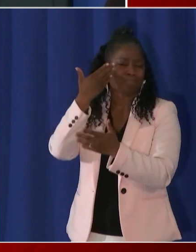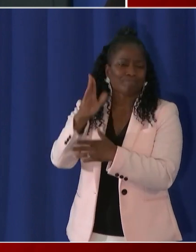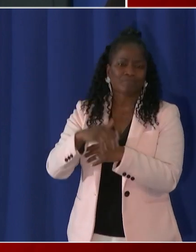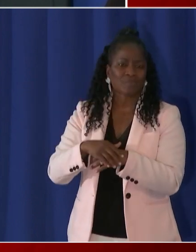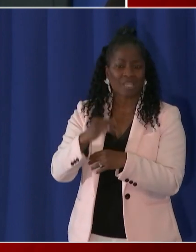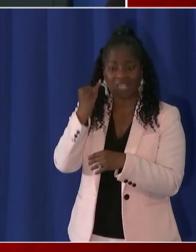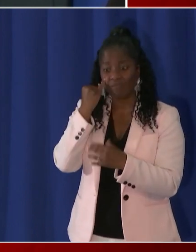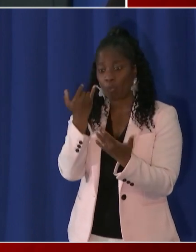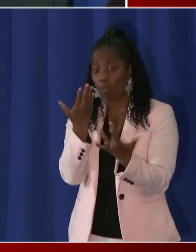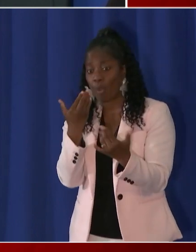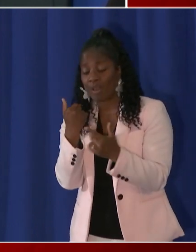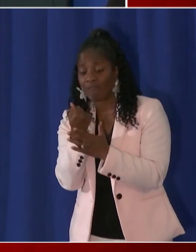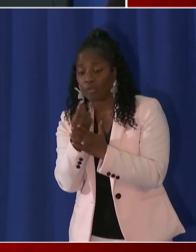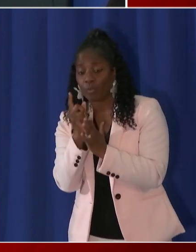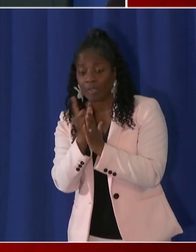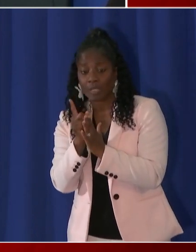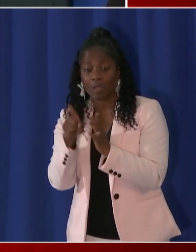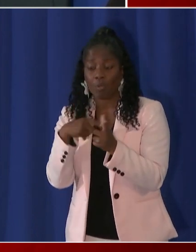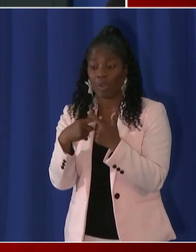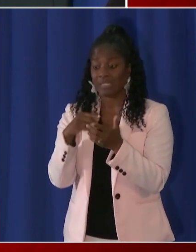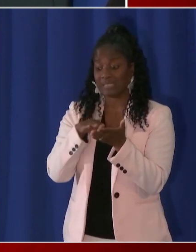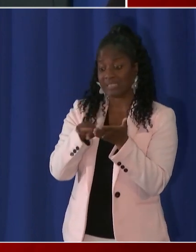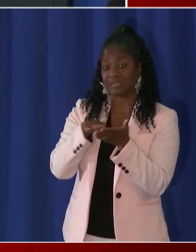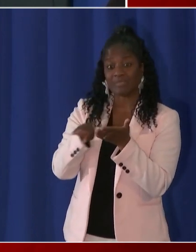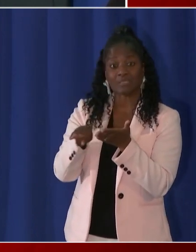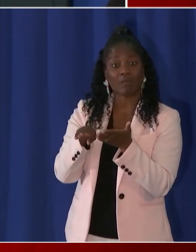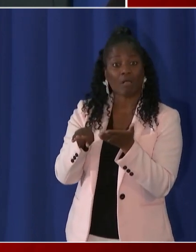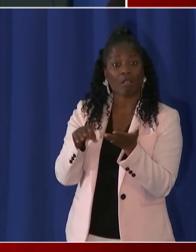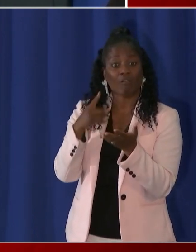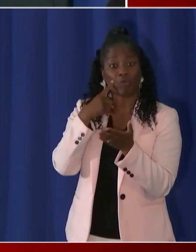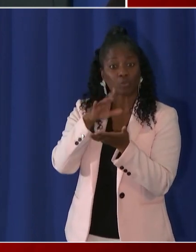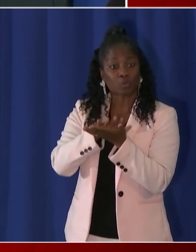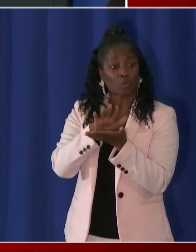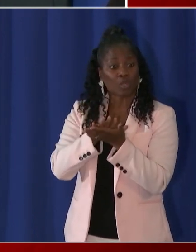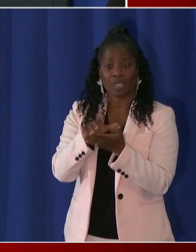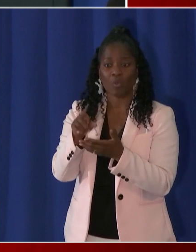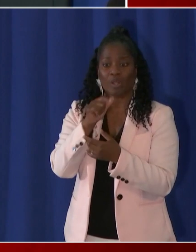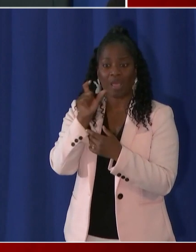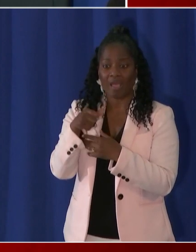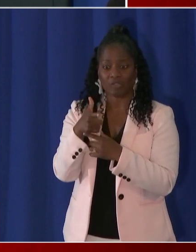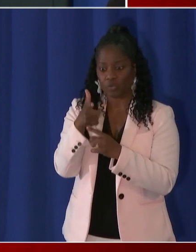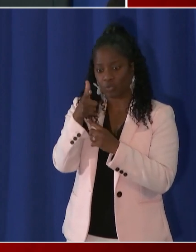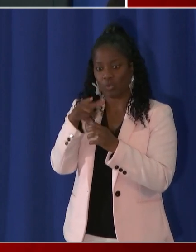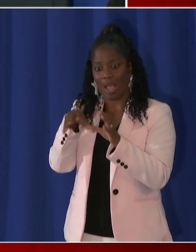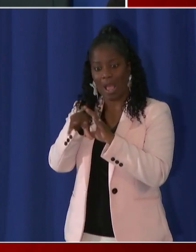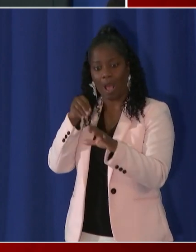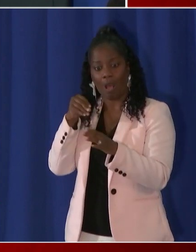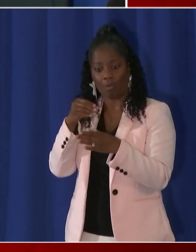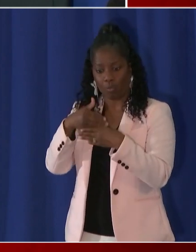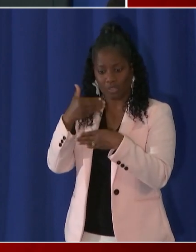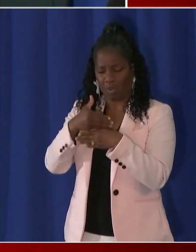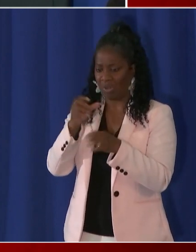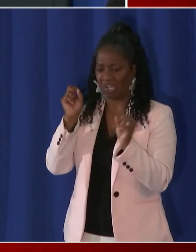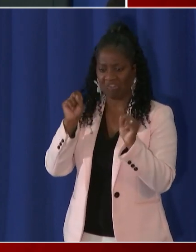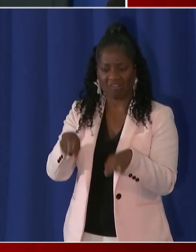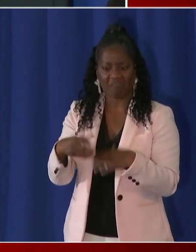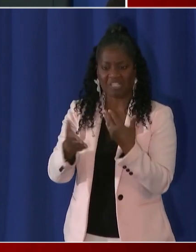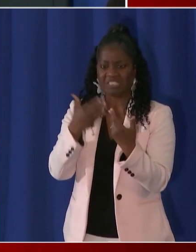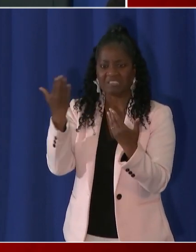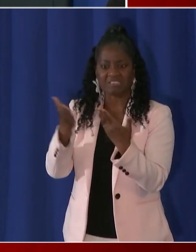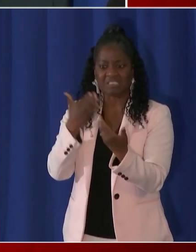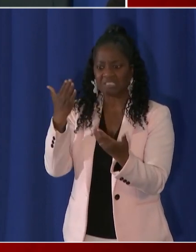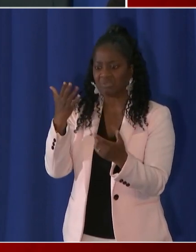had he waited a few minutes when, you know, there's dismissal going on, you know, he wouldn't have to shoot at a window of cars. I mean, he could have,